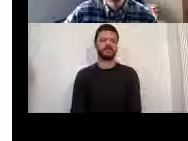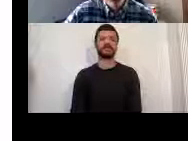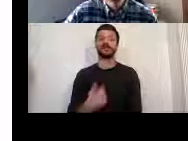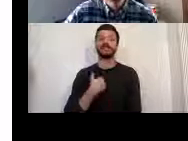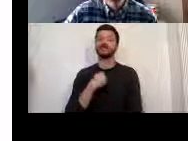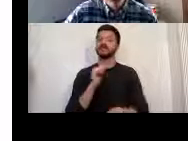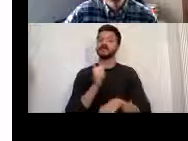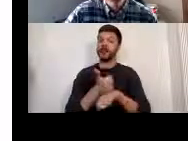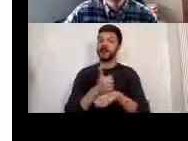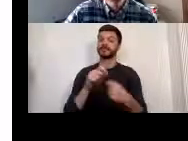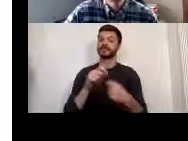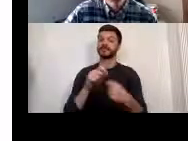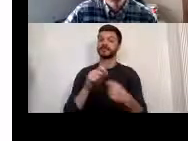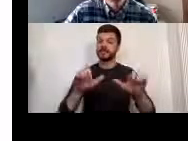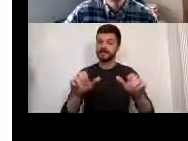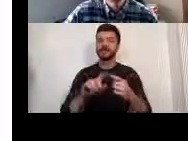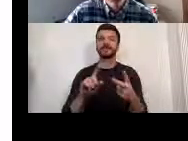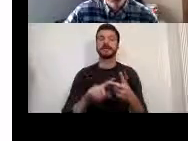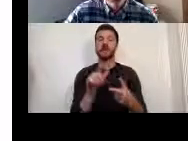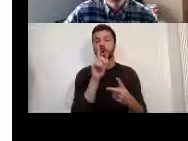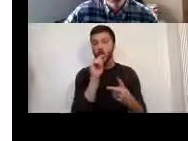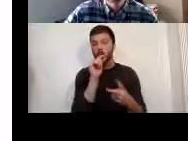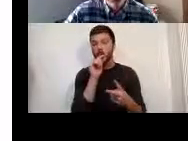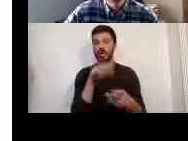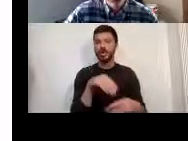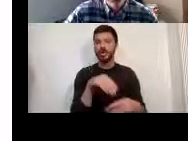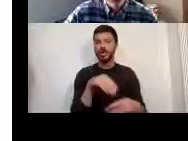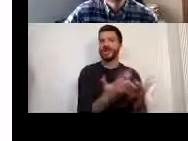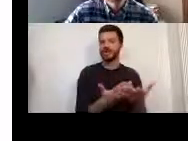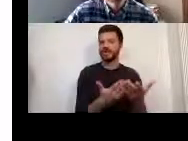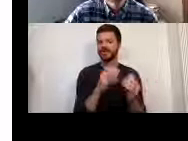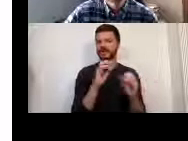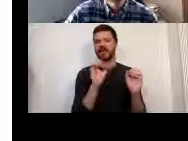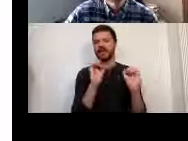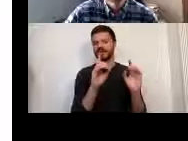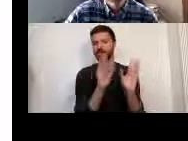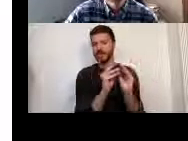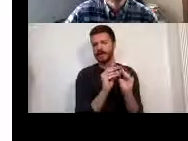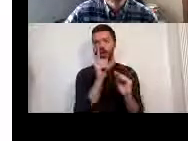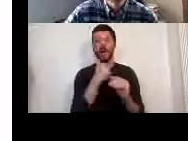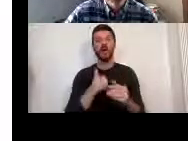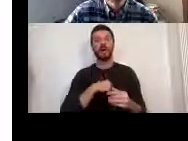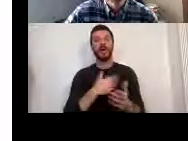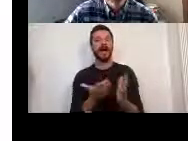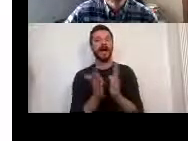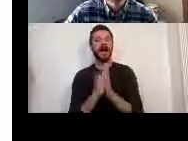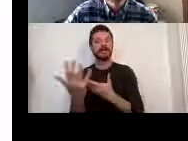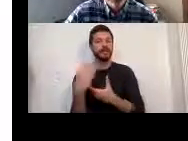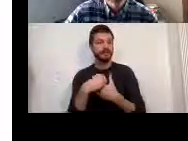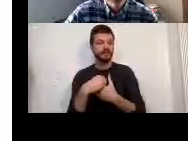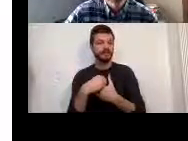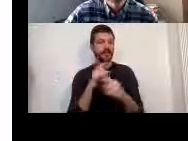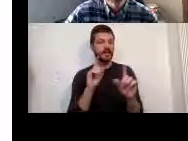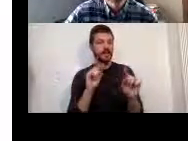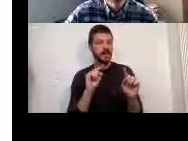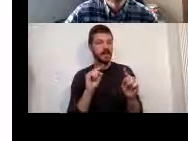activities. We lay out who's going to be delivering educational meetings, who we're asking to attend, when